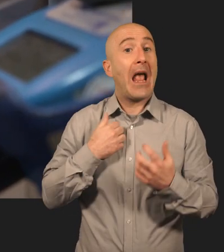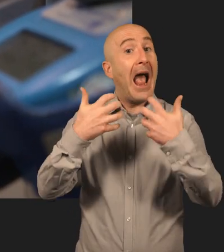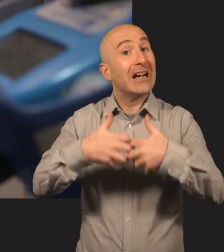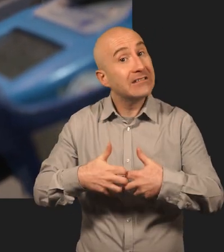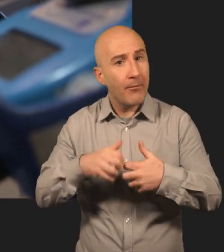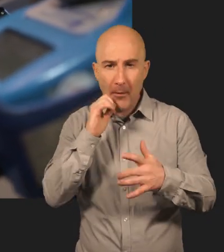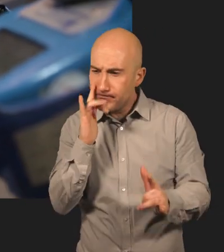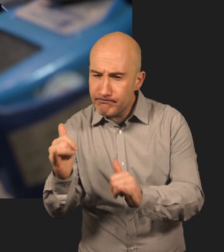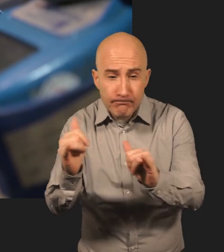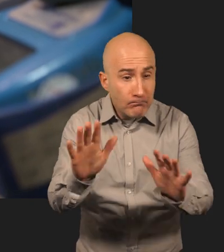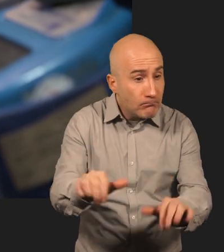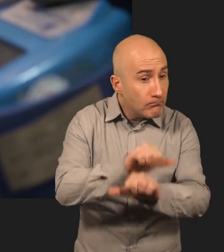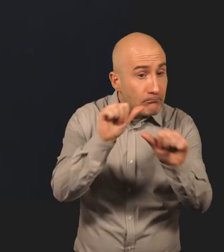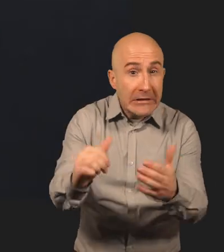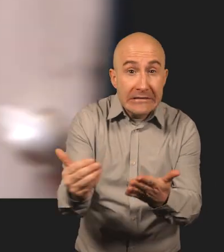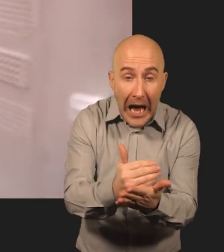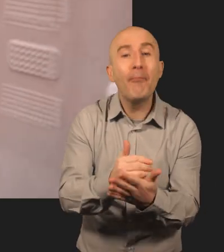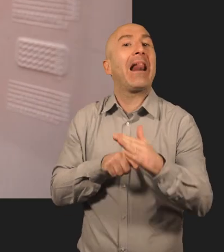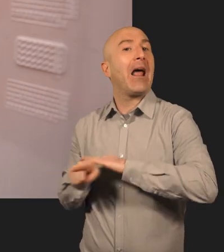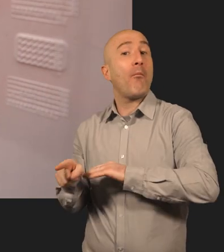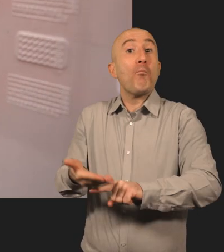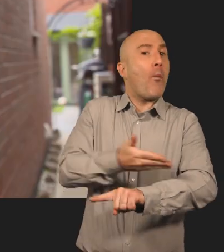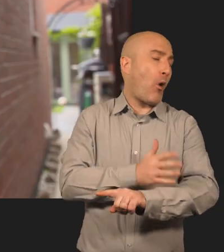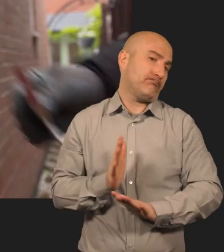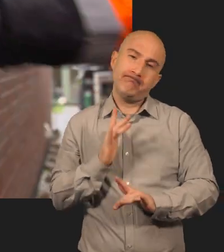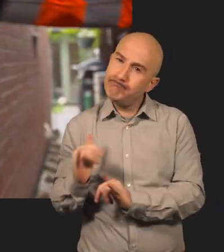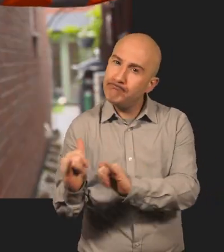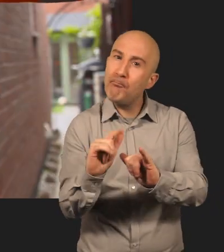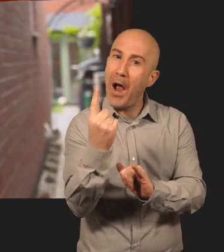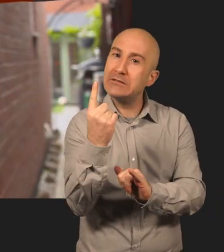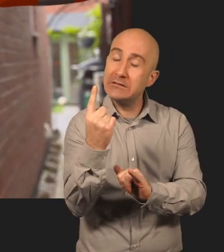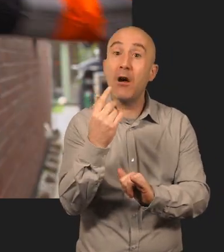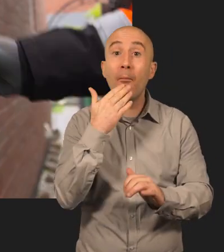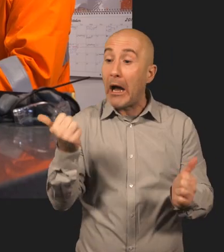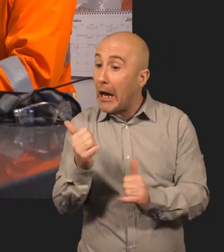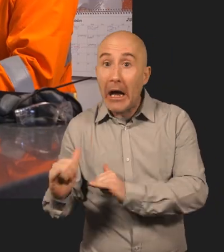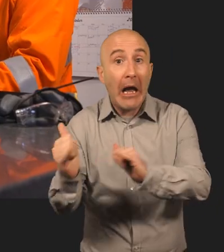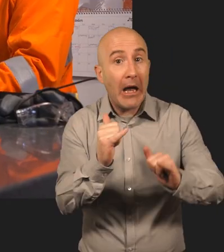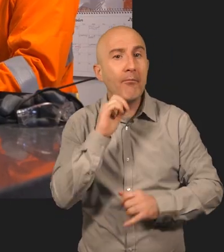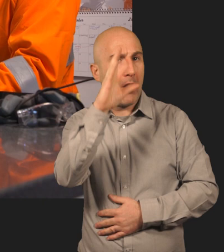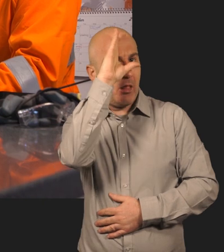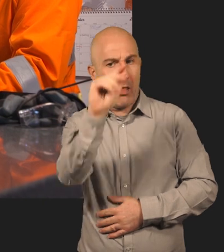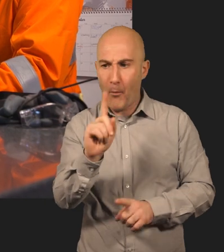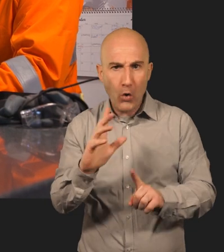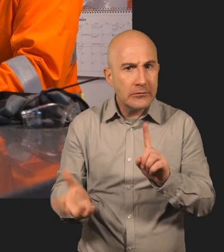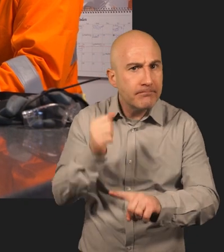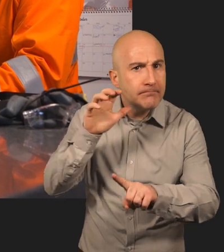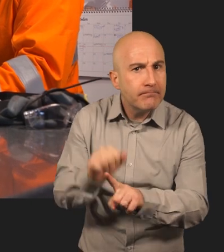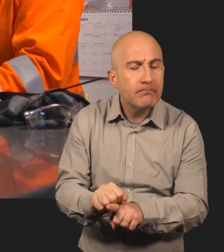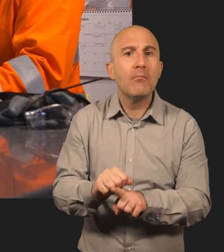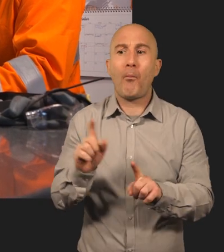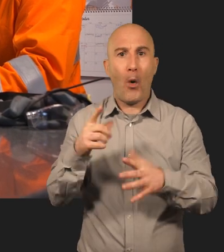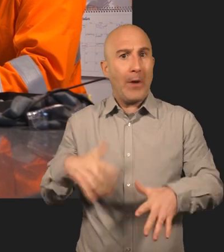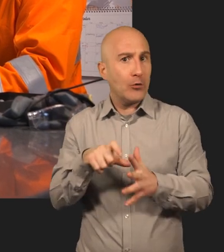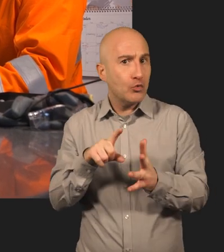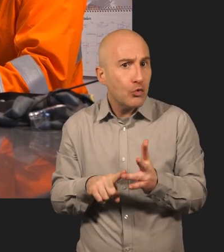Our engineer will only leave once they are satisfied that you're safe. Once they have done so, they will let you know what they've found, what